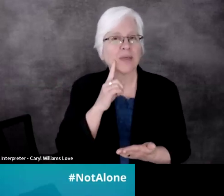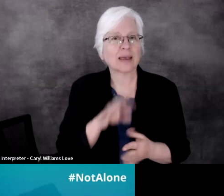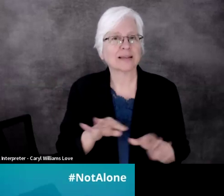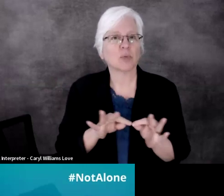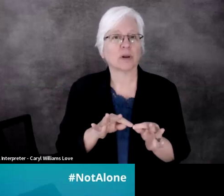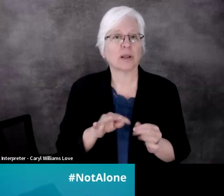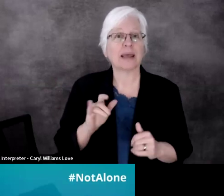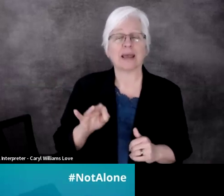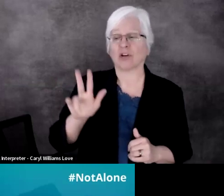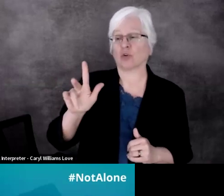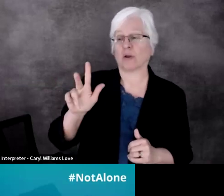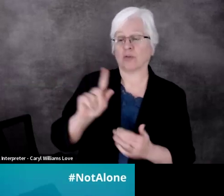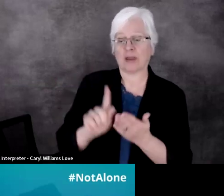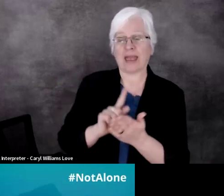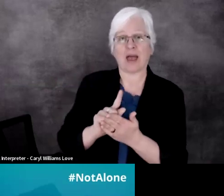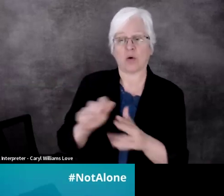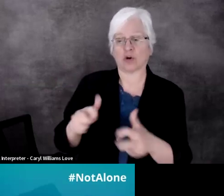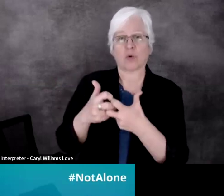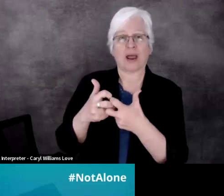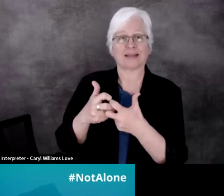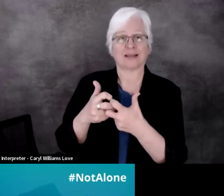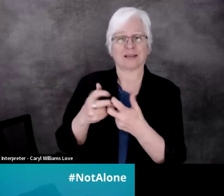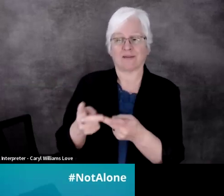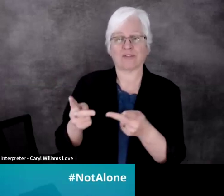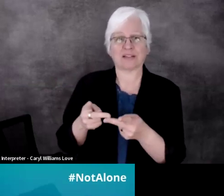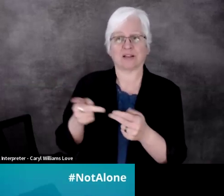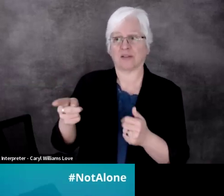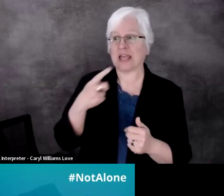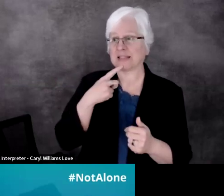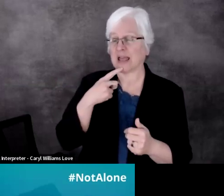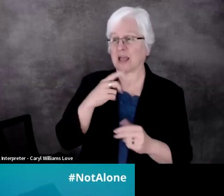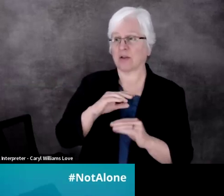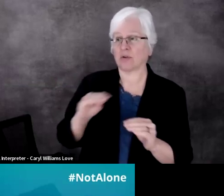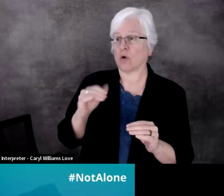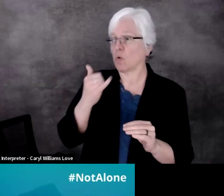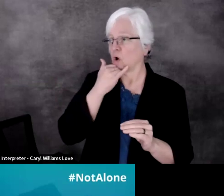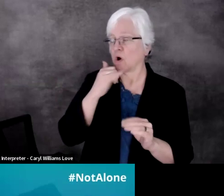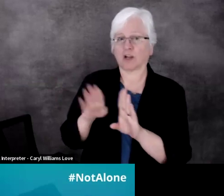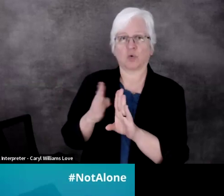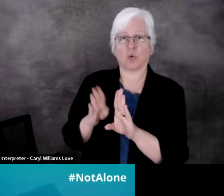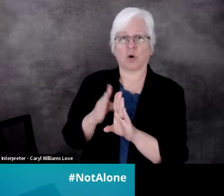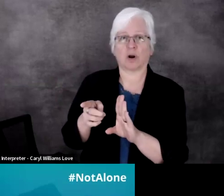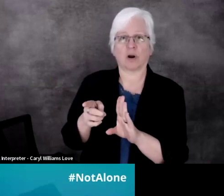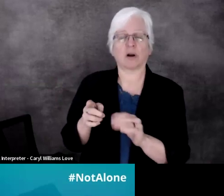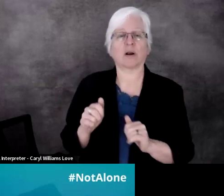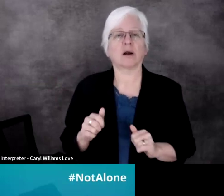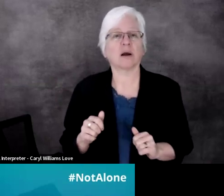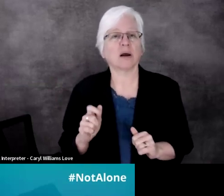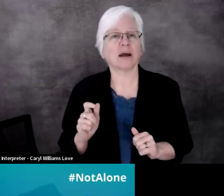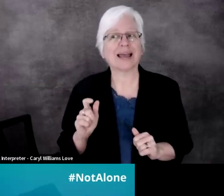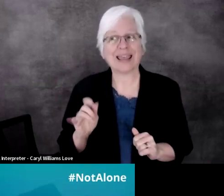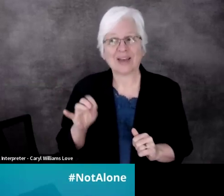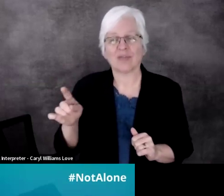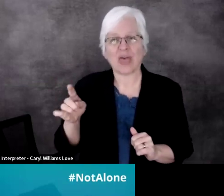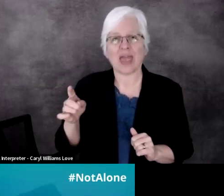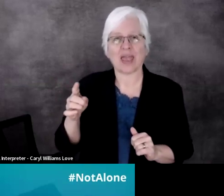23-hour crisis facilities are saying that they're in no wrong door, that it needs to be clearly documented if they turn people